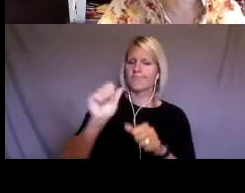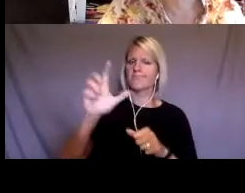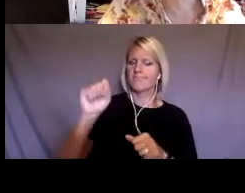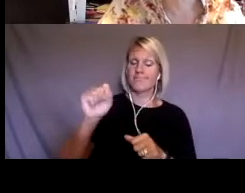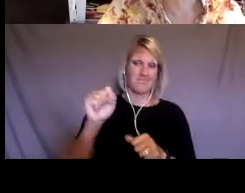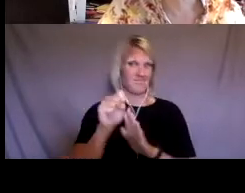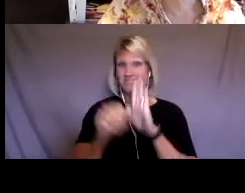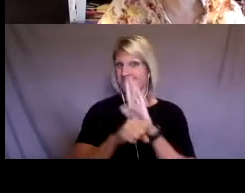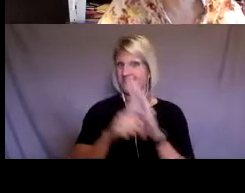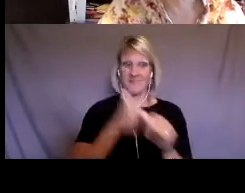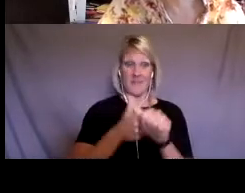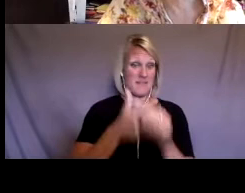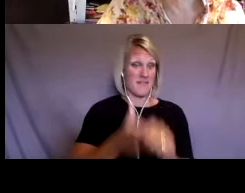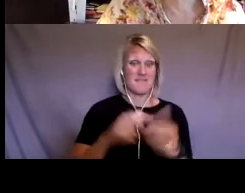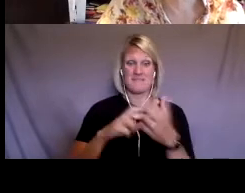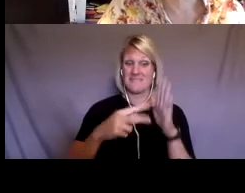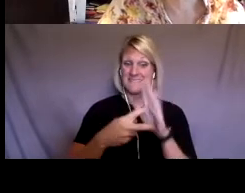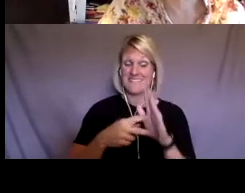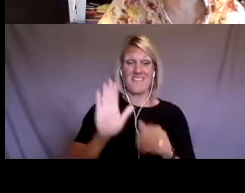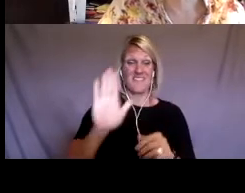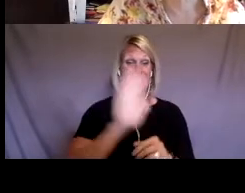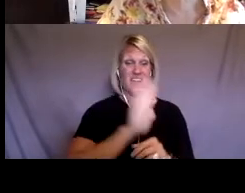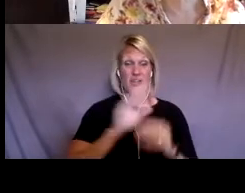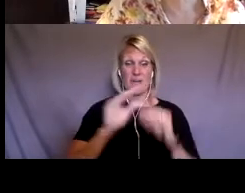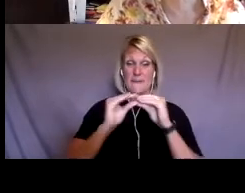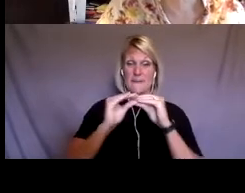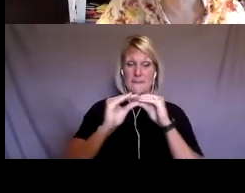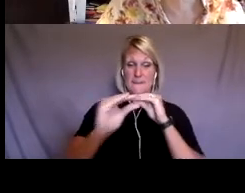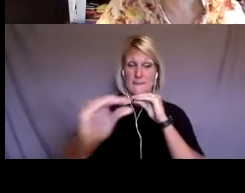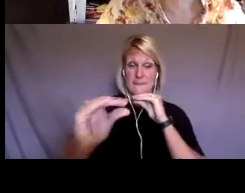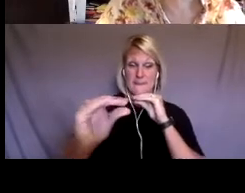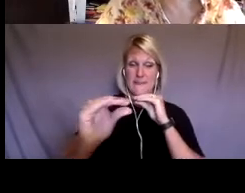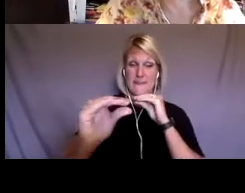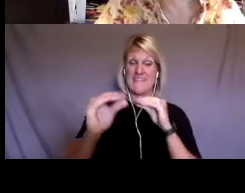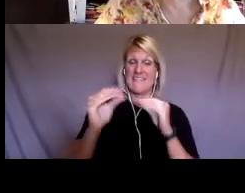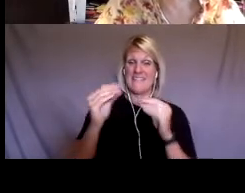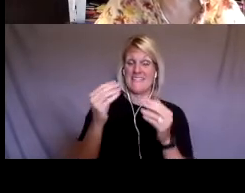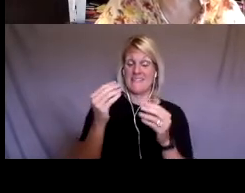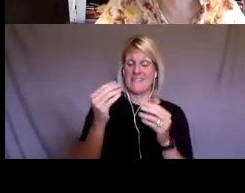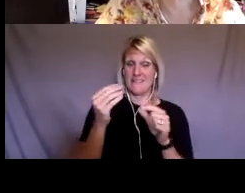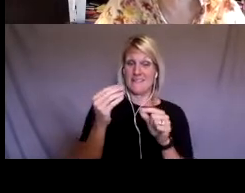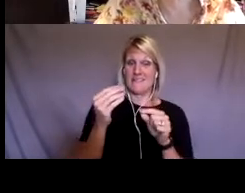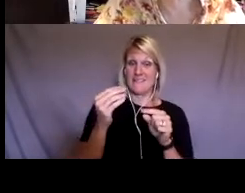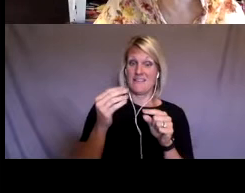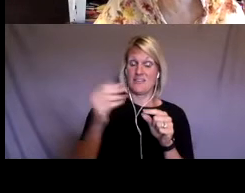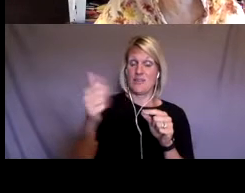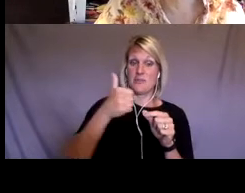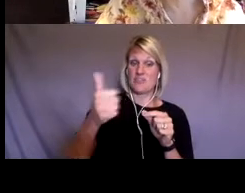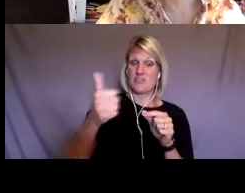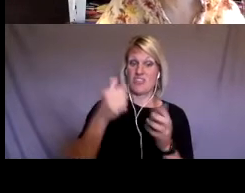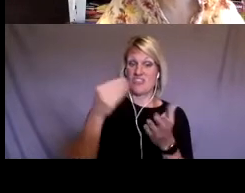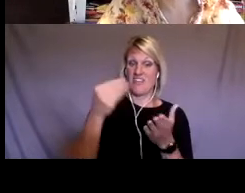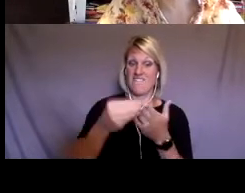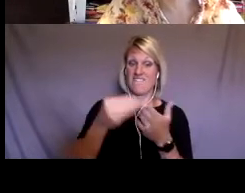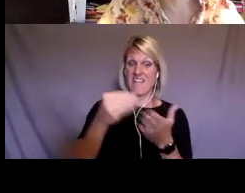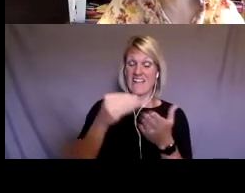have a percentage of their surface transportation funds directed towards traffic